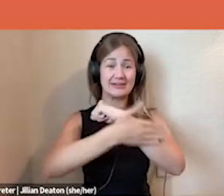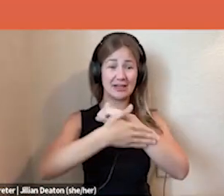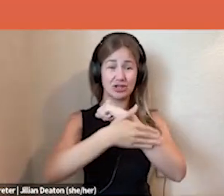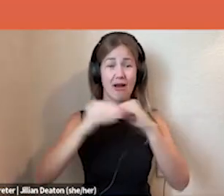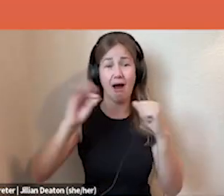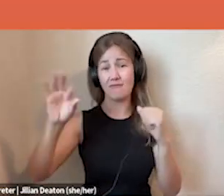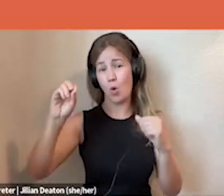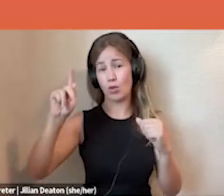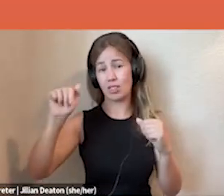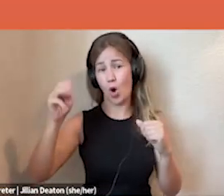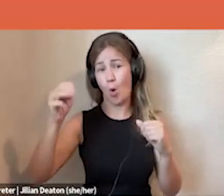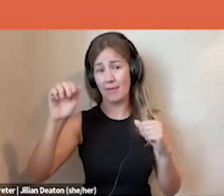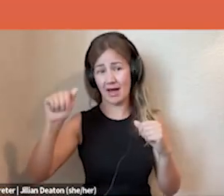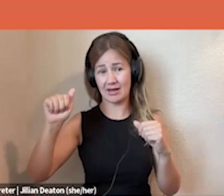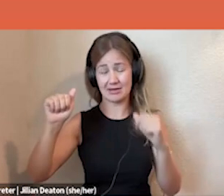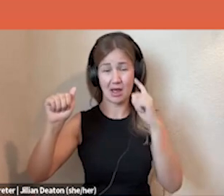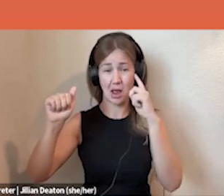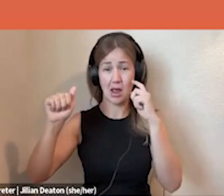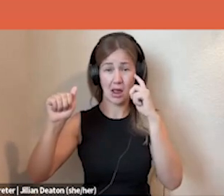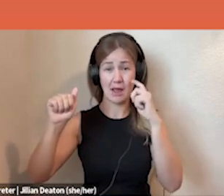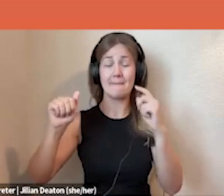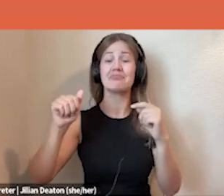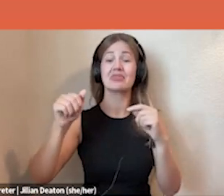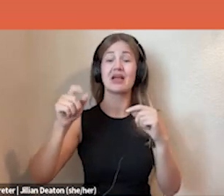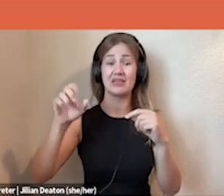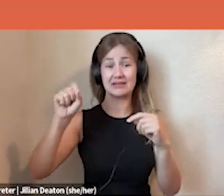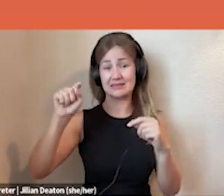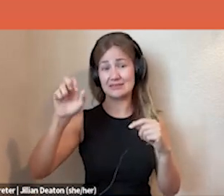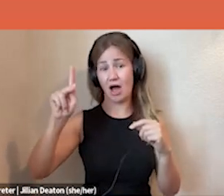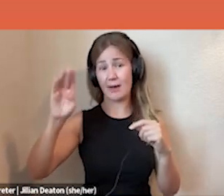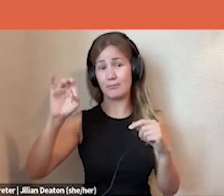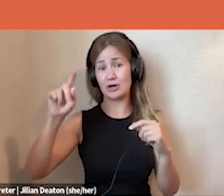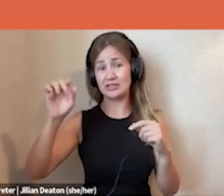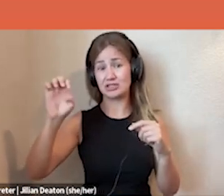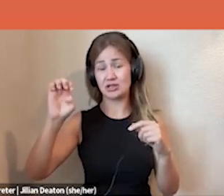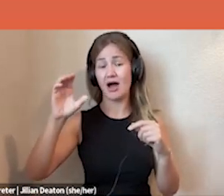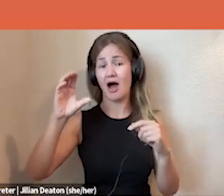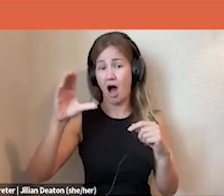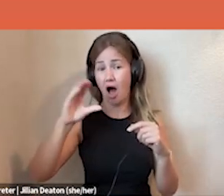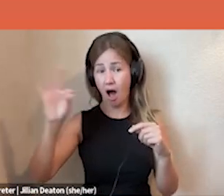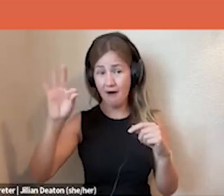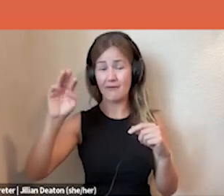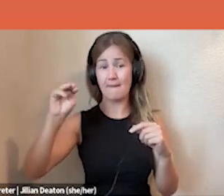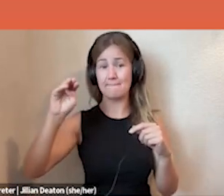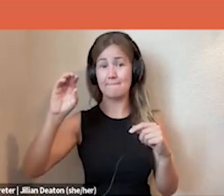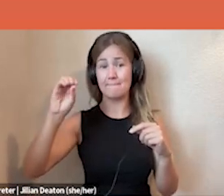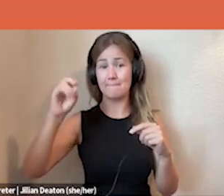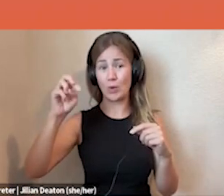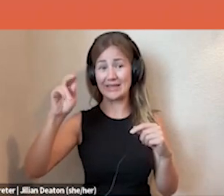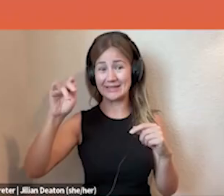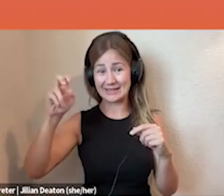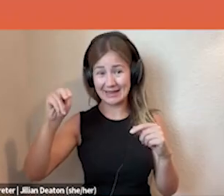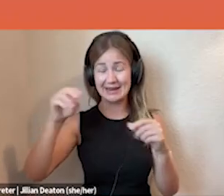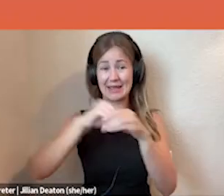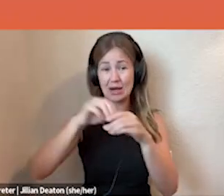Tribe of Indians in Bartlesville, Oklahoma, the Stockbridge-Munsee Band of Mohican Indians in Bowler, Wisconsin, and